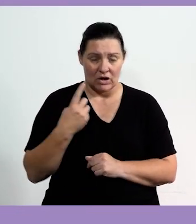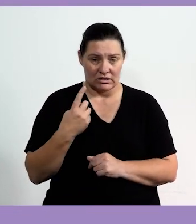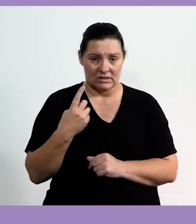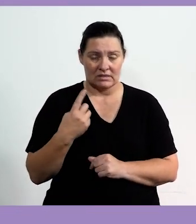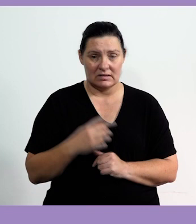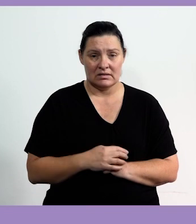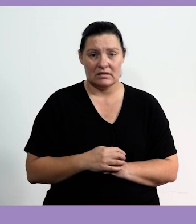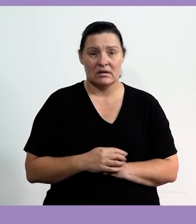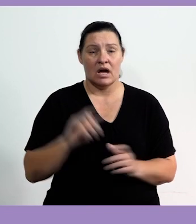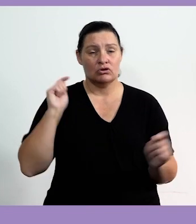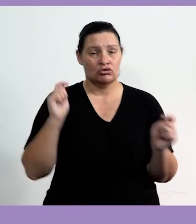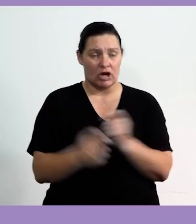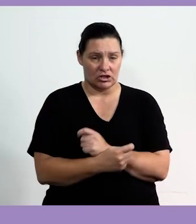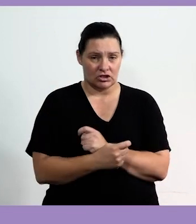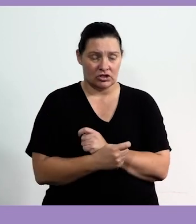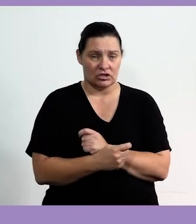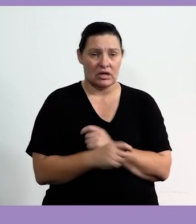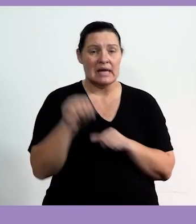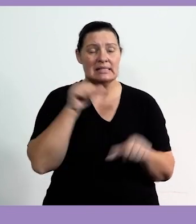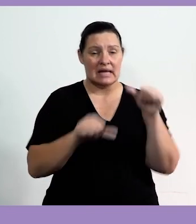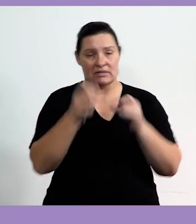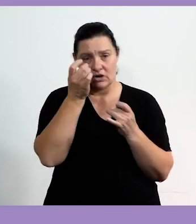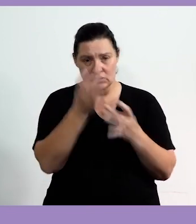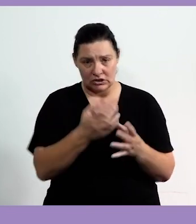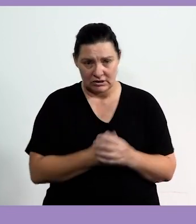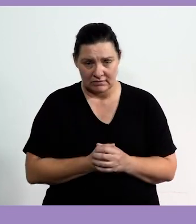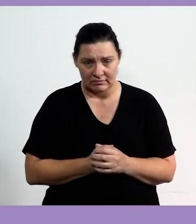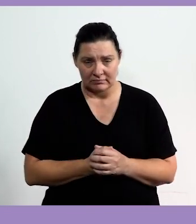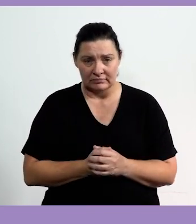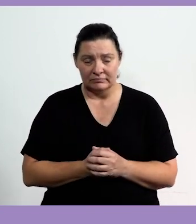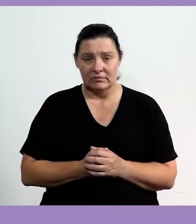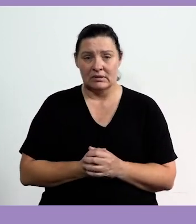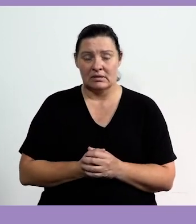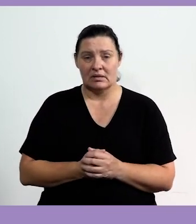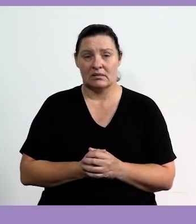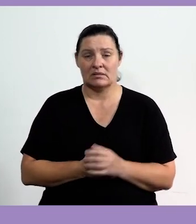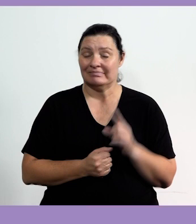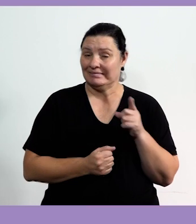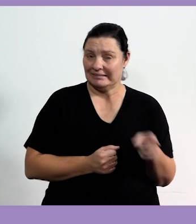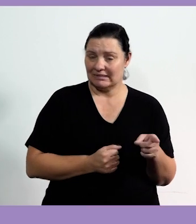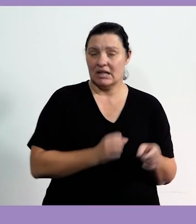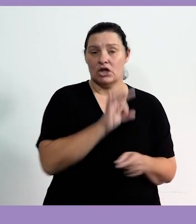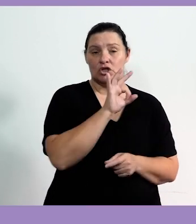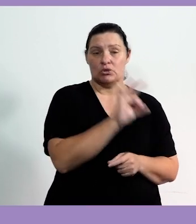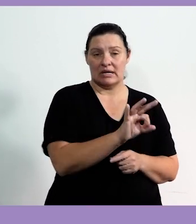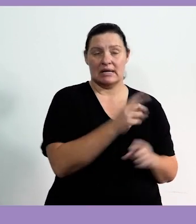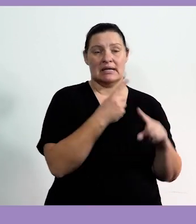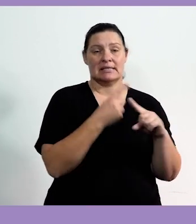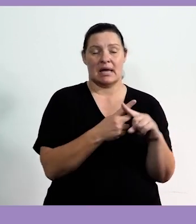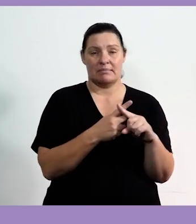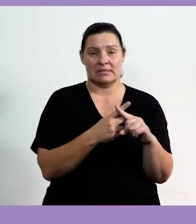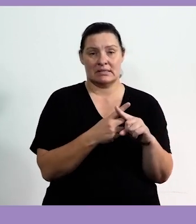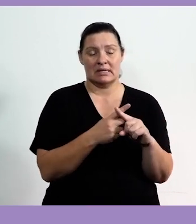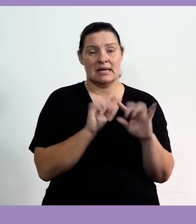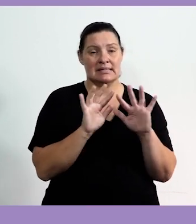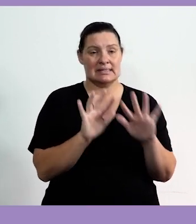can do is to first change them to scientific notation. So this is going to be